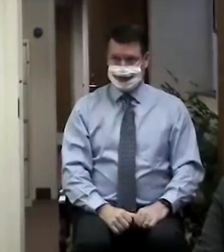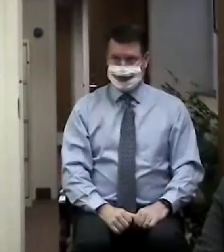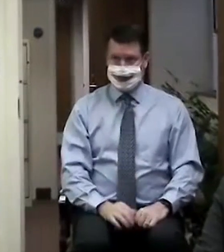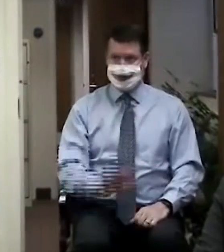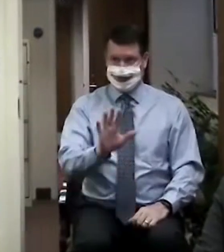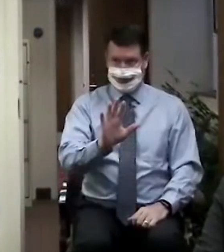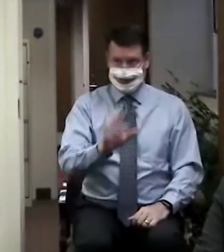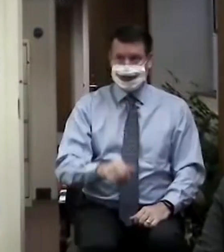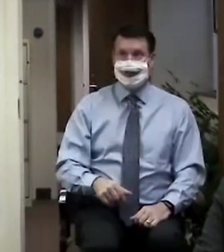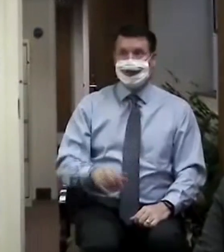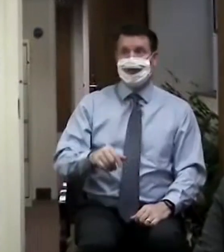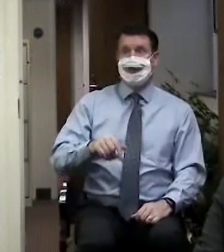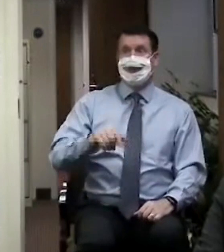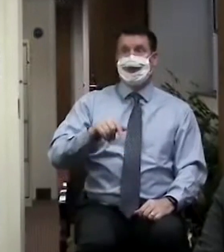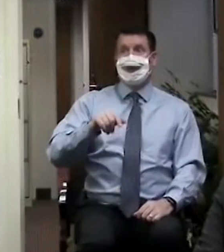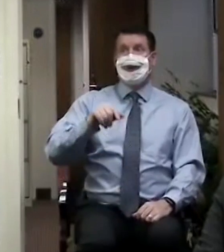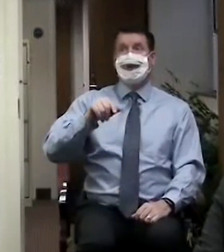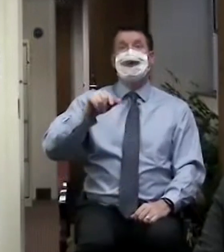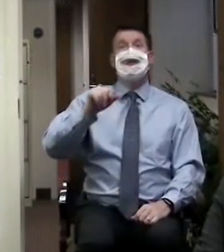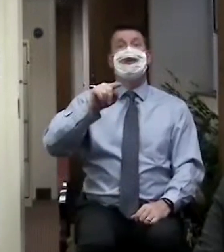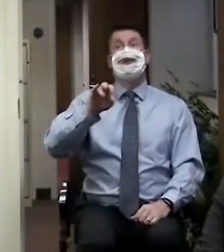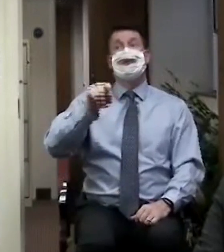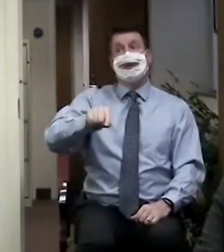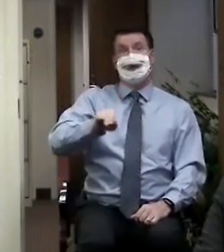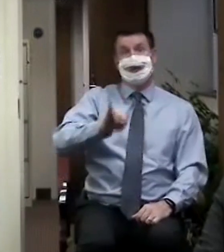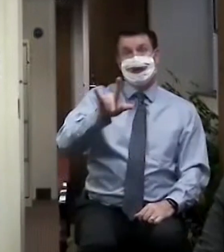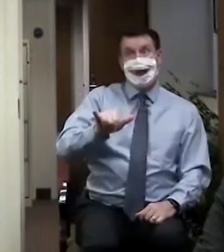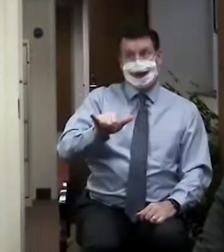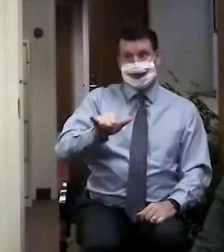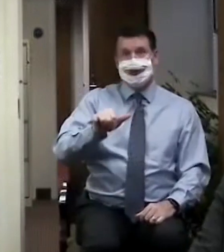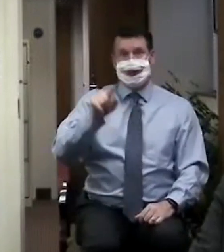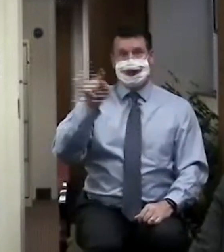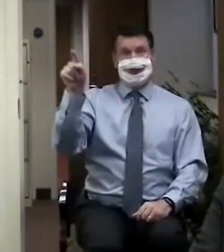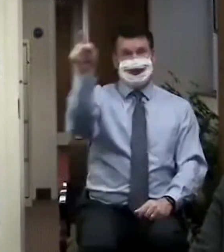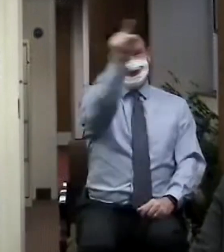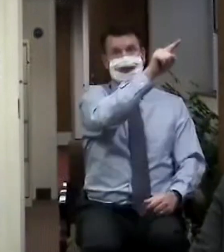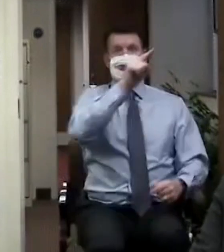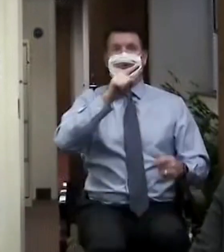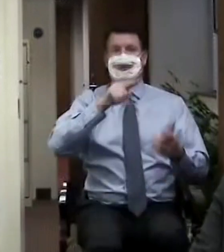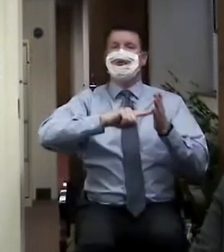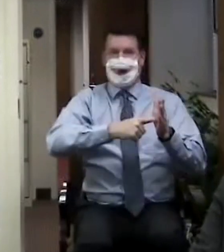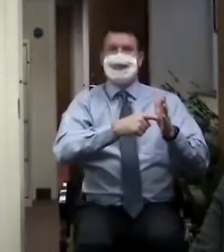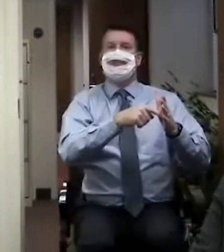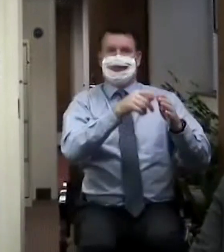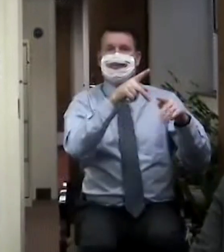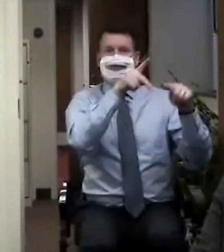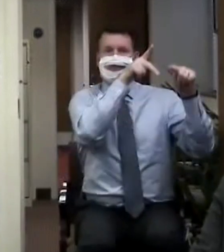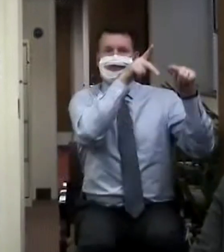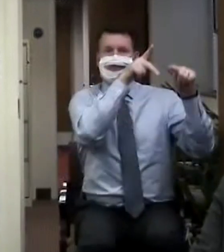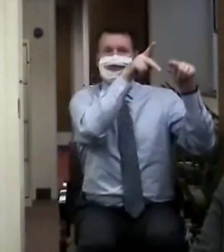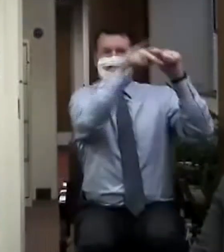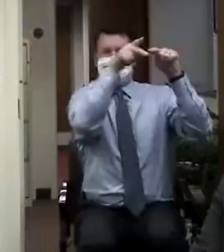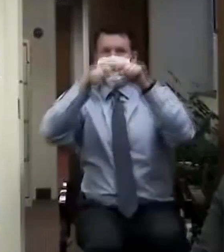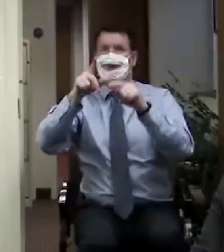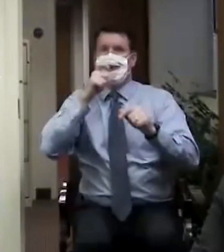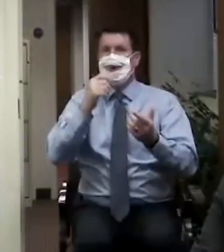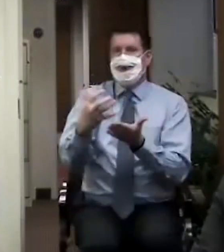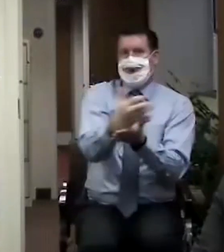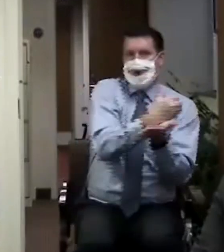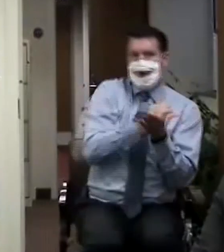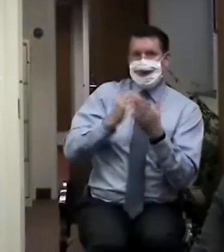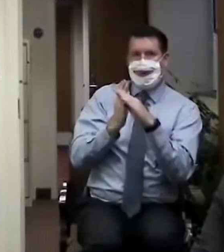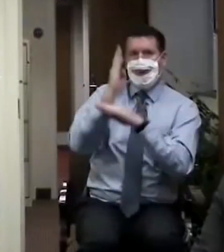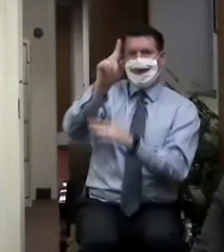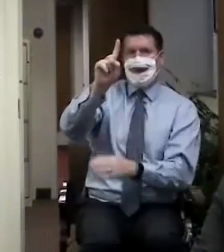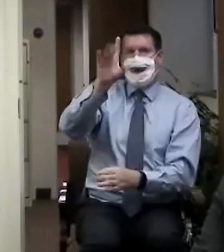excited about a new beginning and a new redesigned healthcare system that can provide care in this